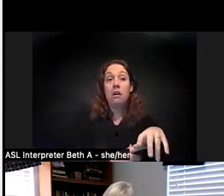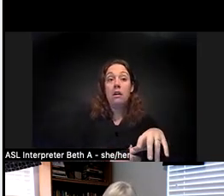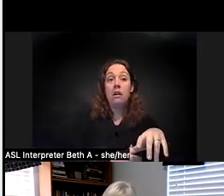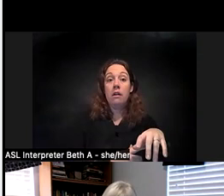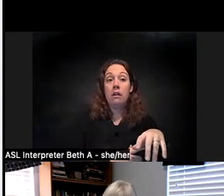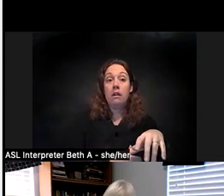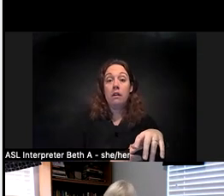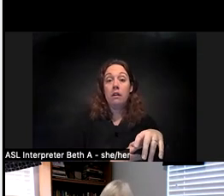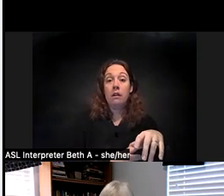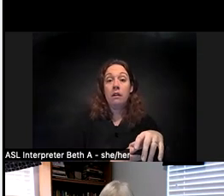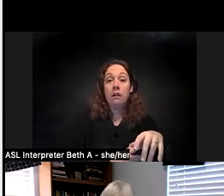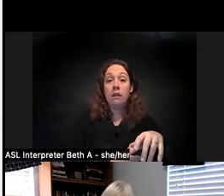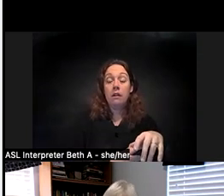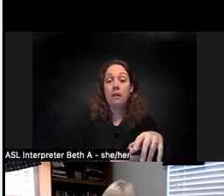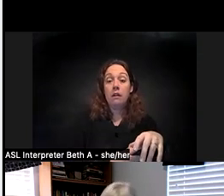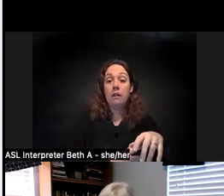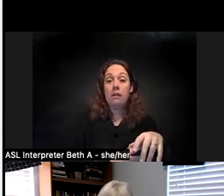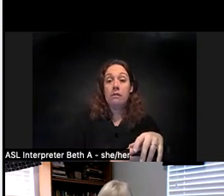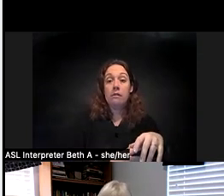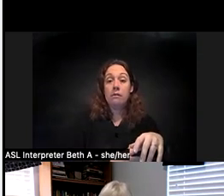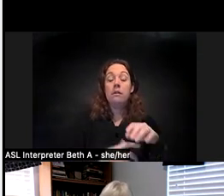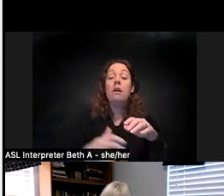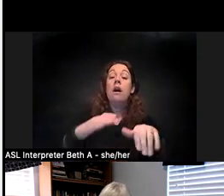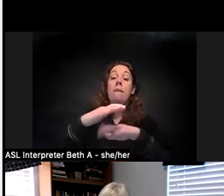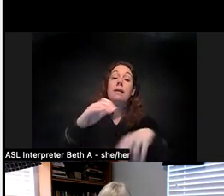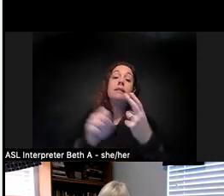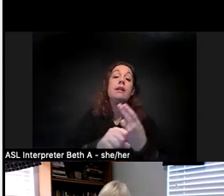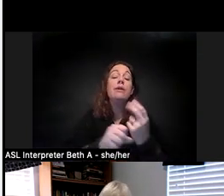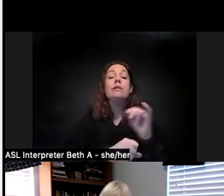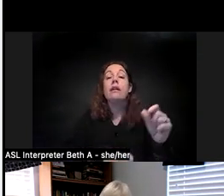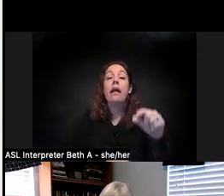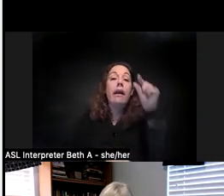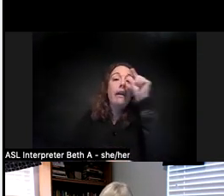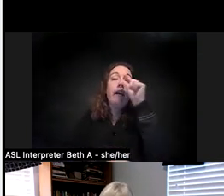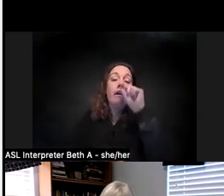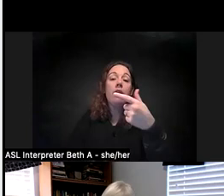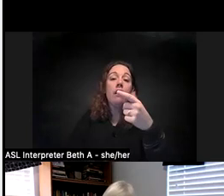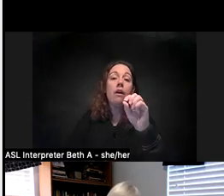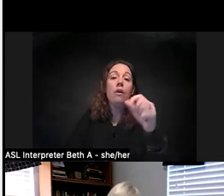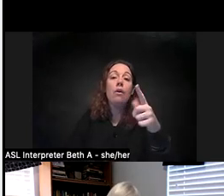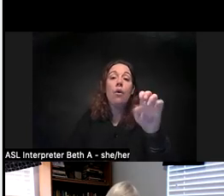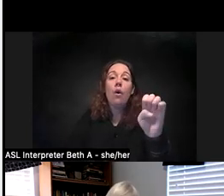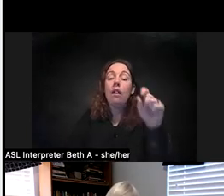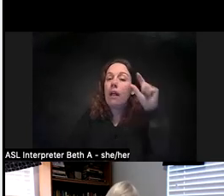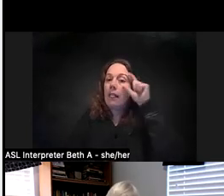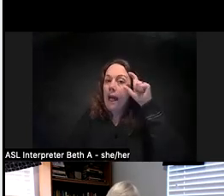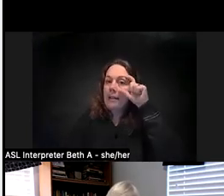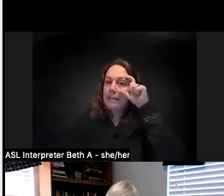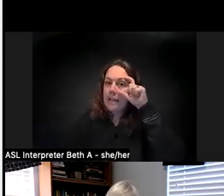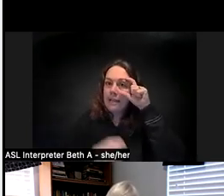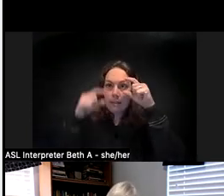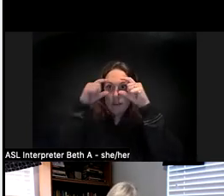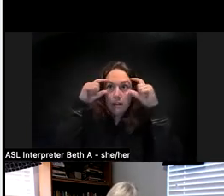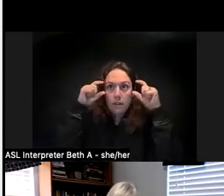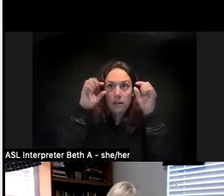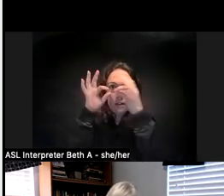through to the basically Google glasses or other devices can show captions without actually having them